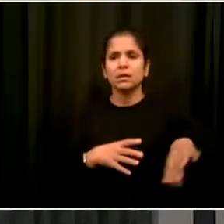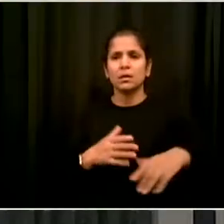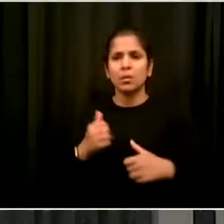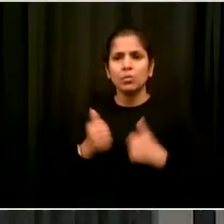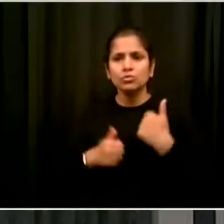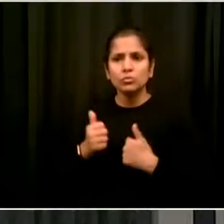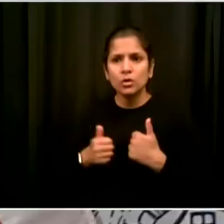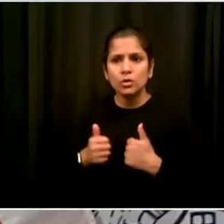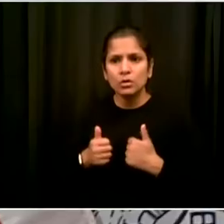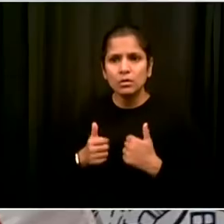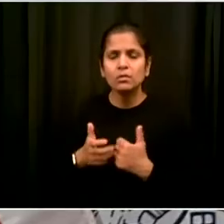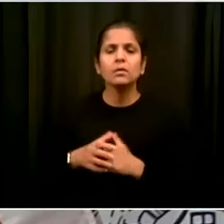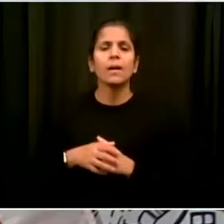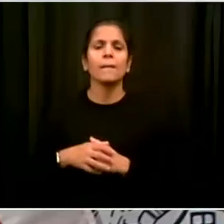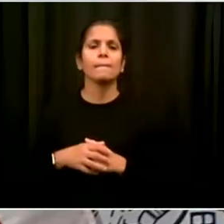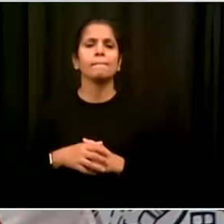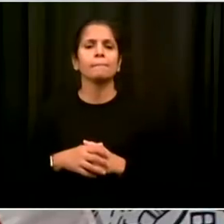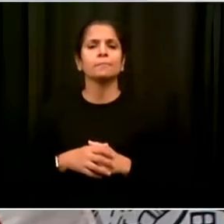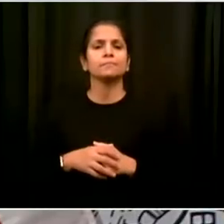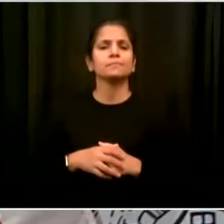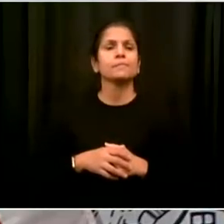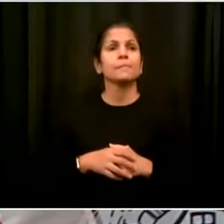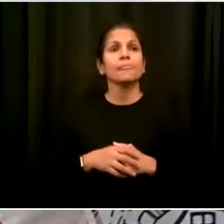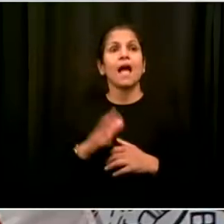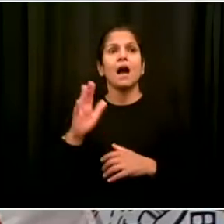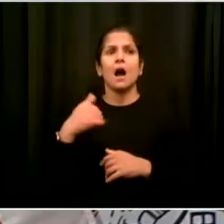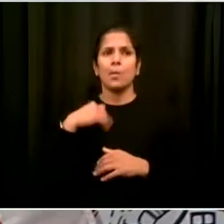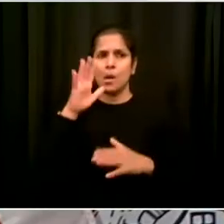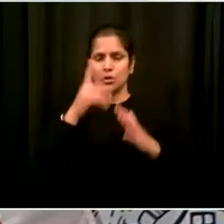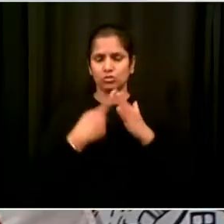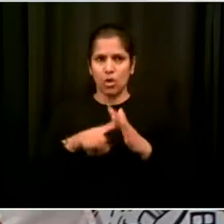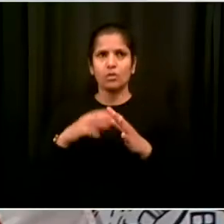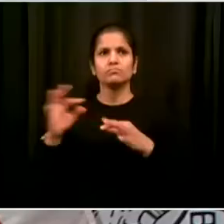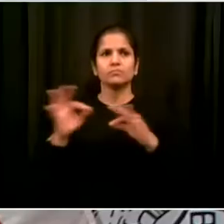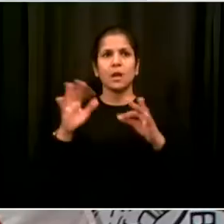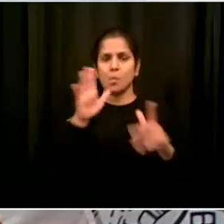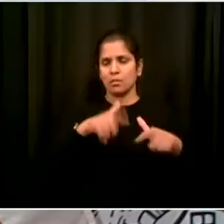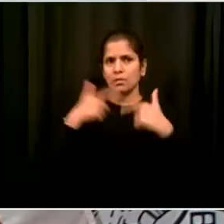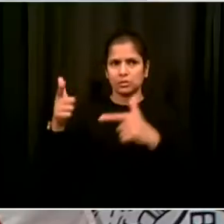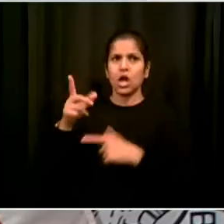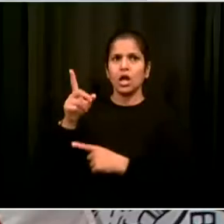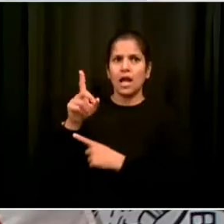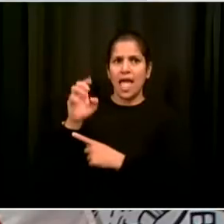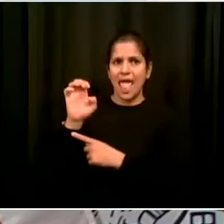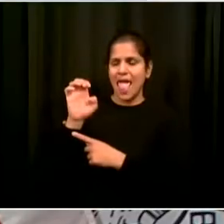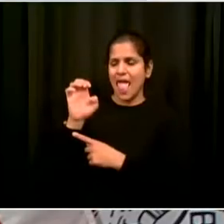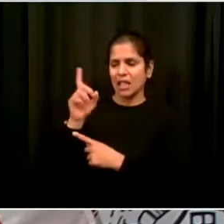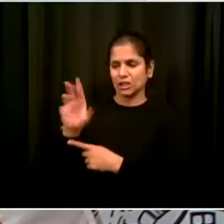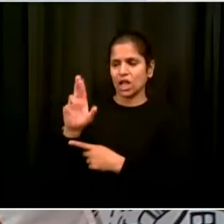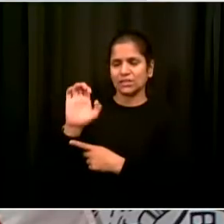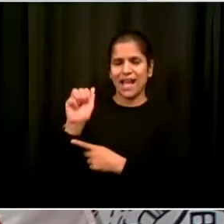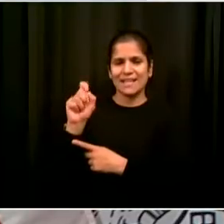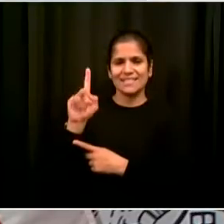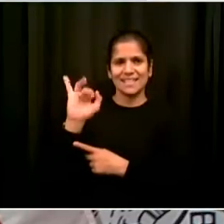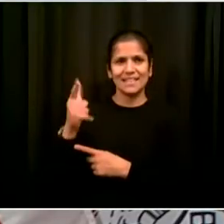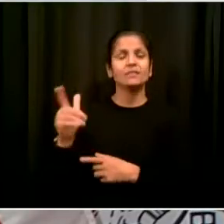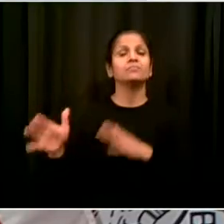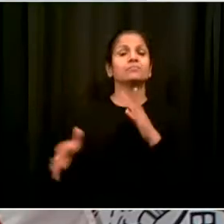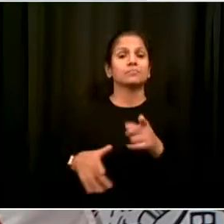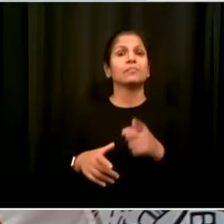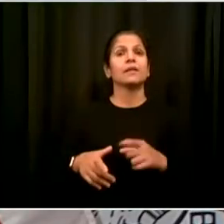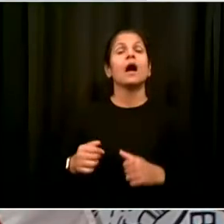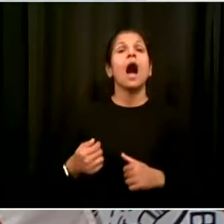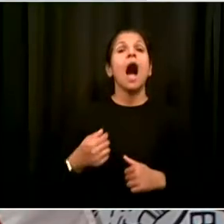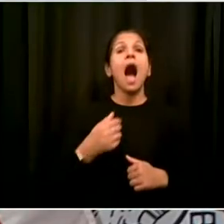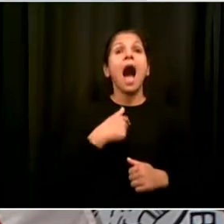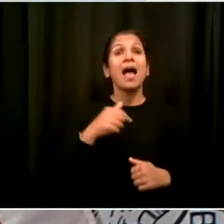Dr. Easterling. Look, again, we're going to do this in phases, and we're going to be very public, very informative about who's